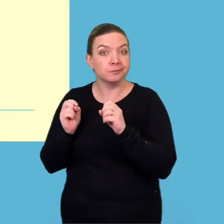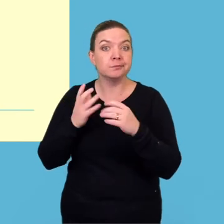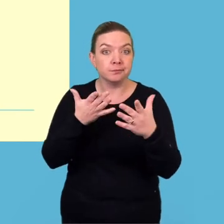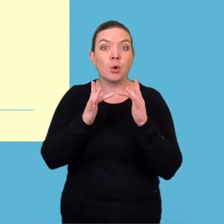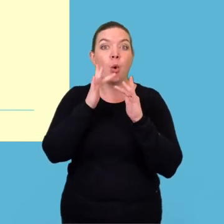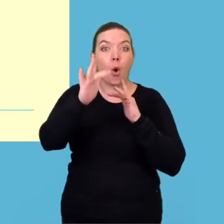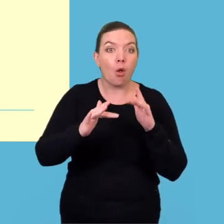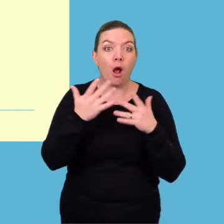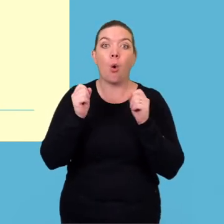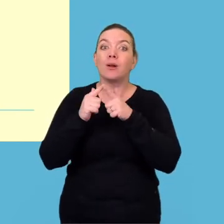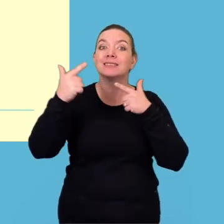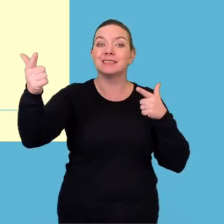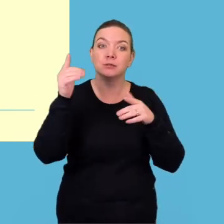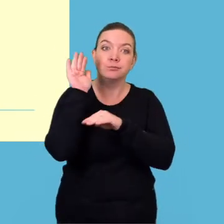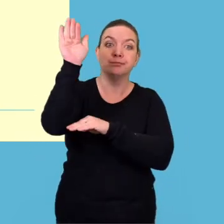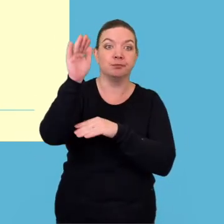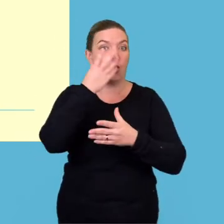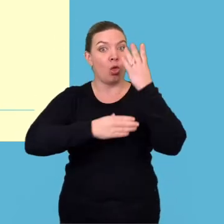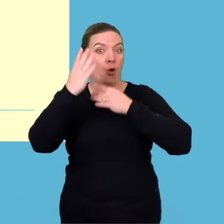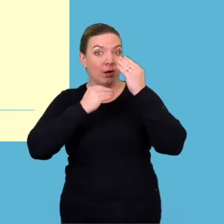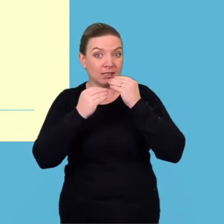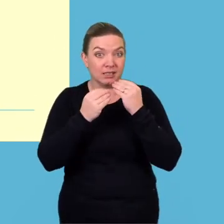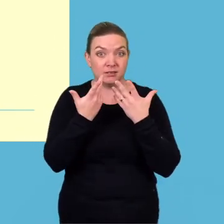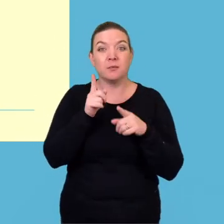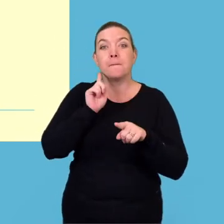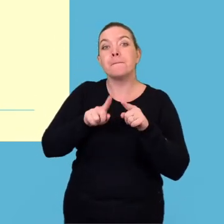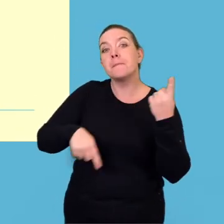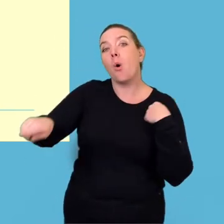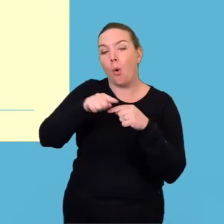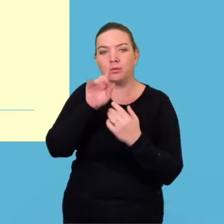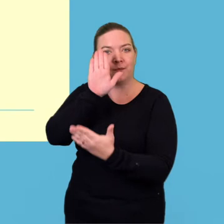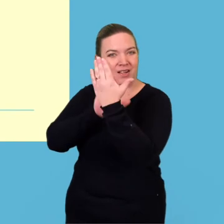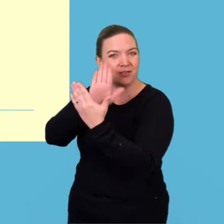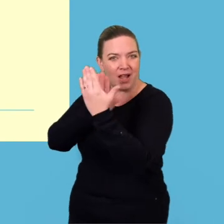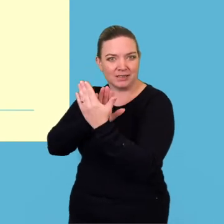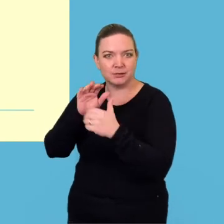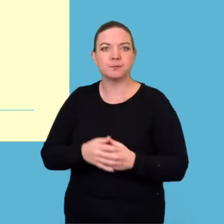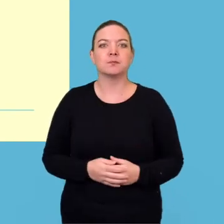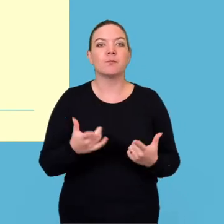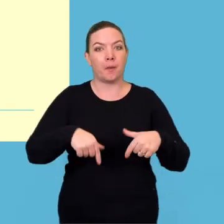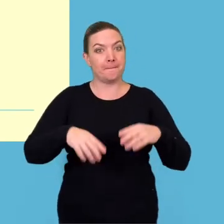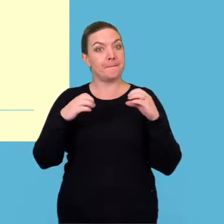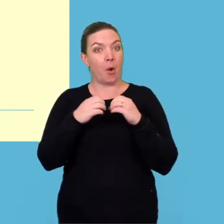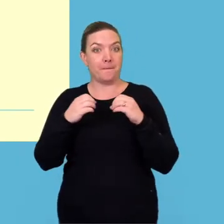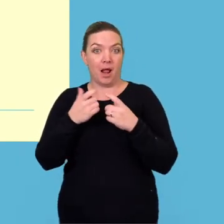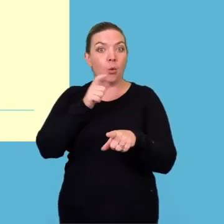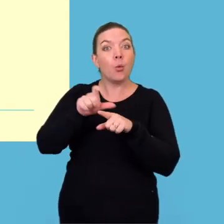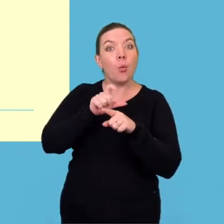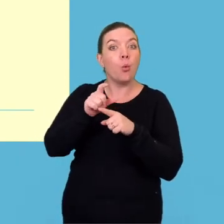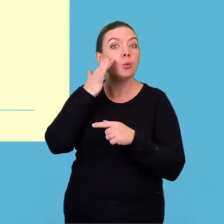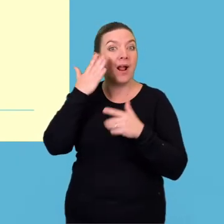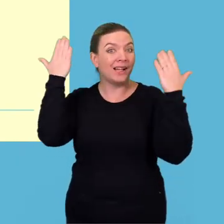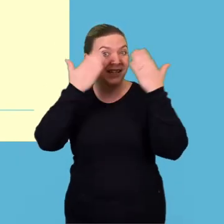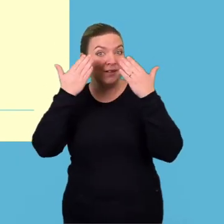and others do the majority of their teaching face to face. At Birkbeck, all our courses are in the evening, which leaves you free for work and